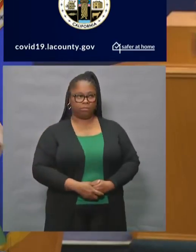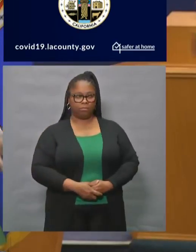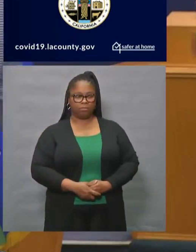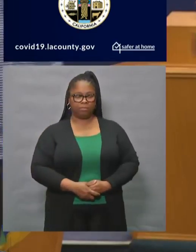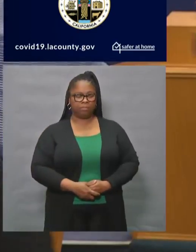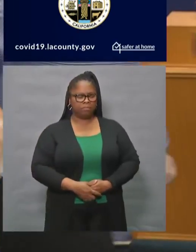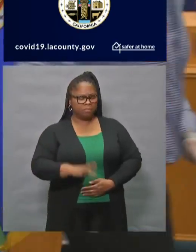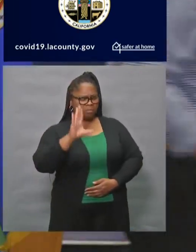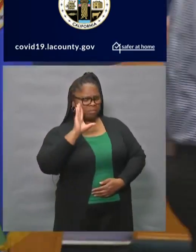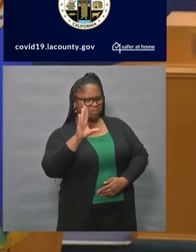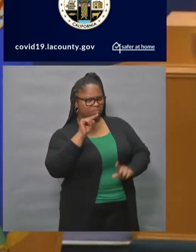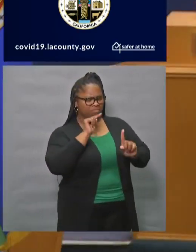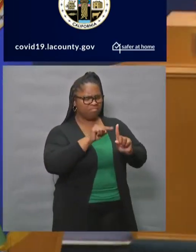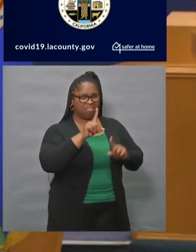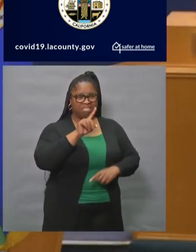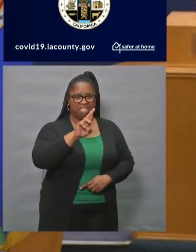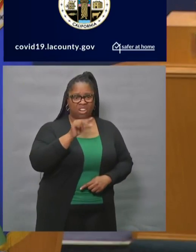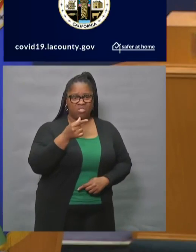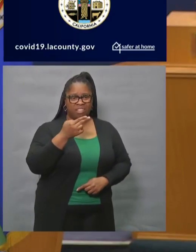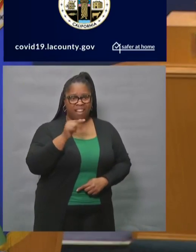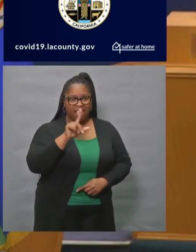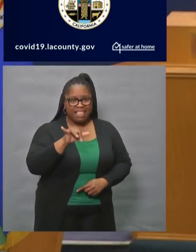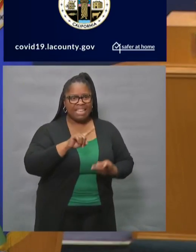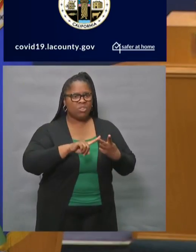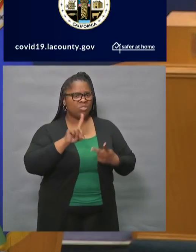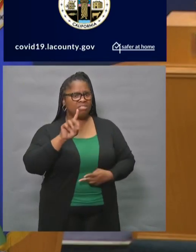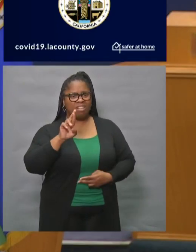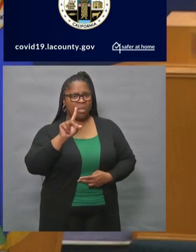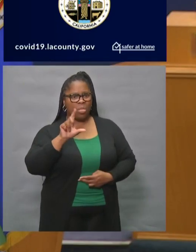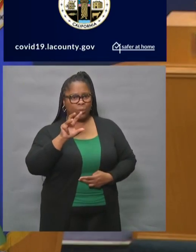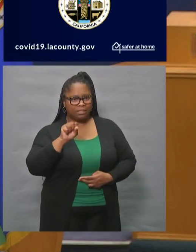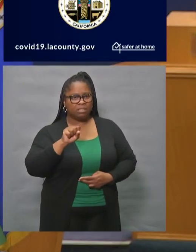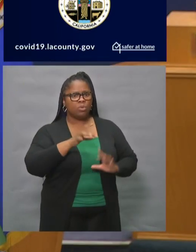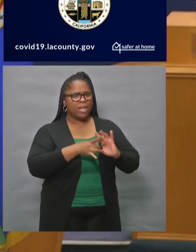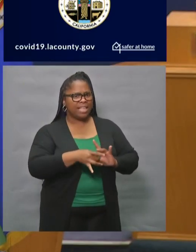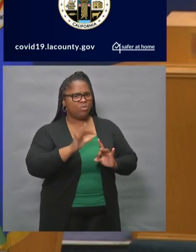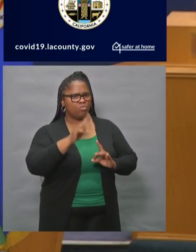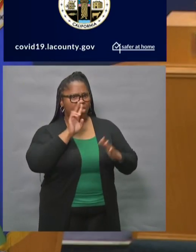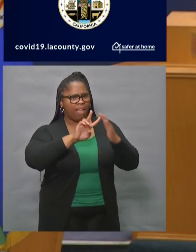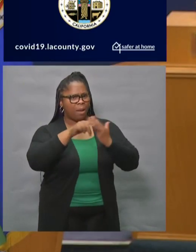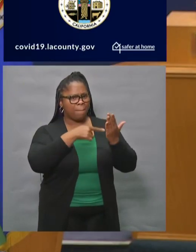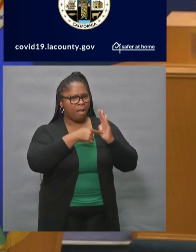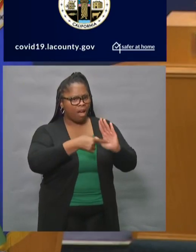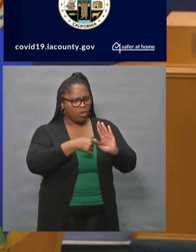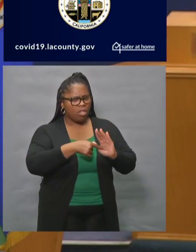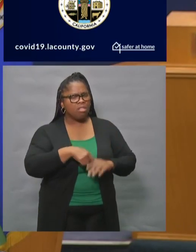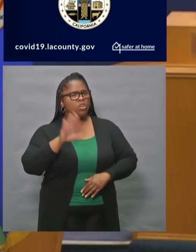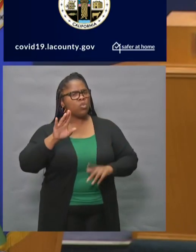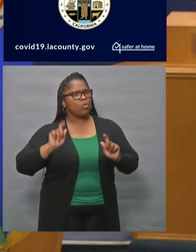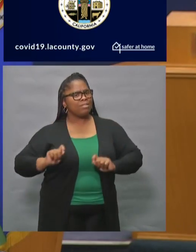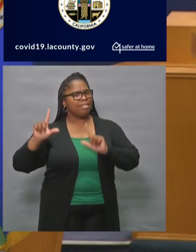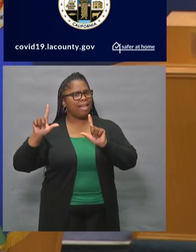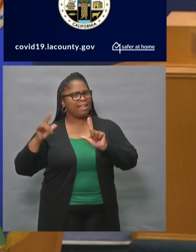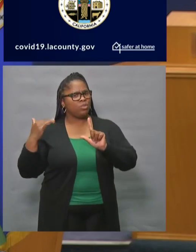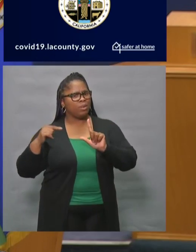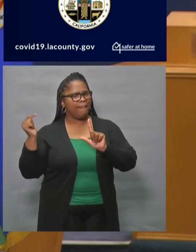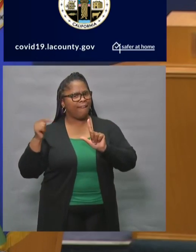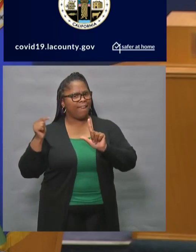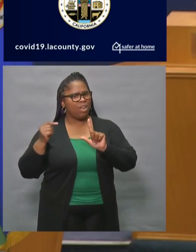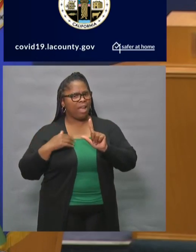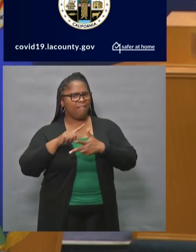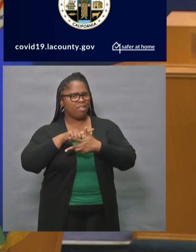Hi, this is a question for either Dr. Galley or Dr. Lewis with regards to the models. In the slides that you put out today, you put out the